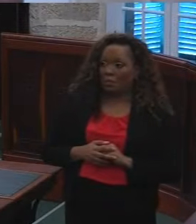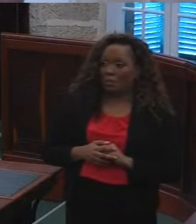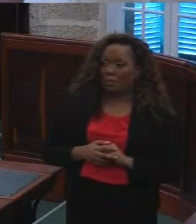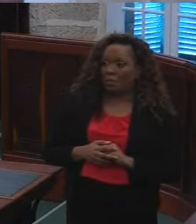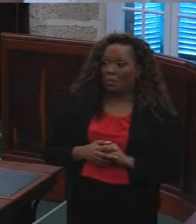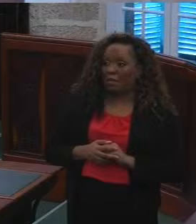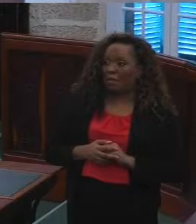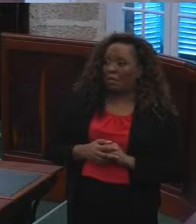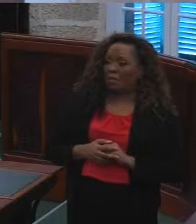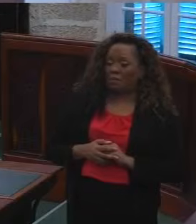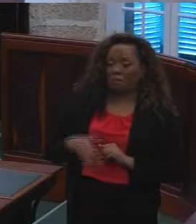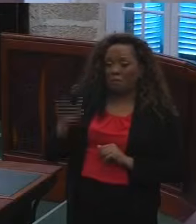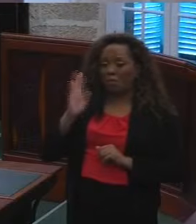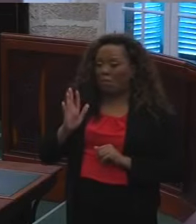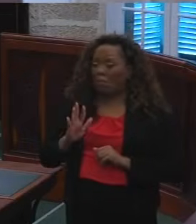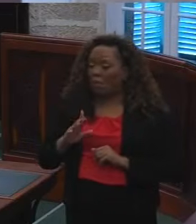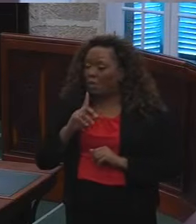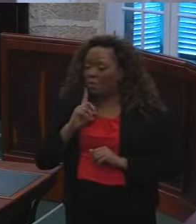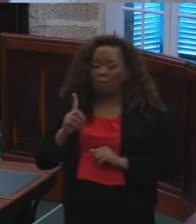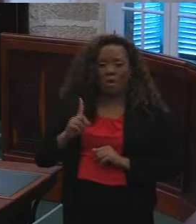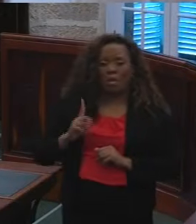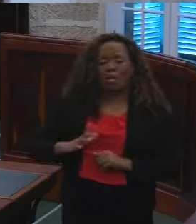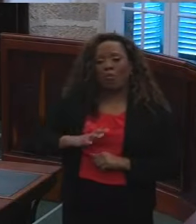in Barbados, without a doubt.